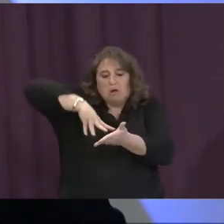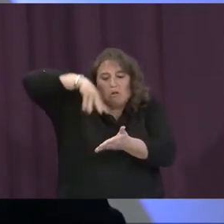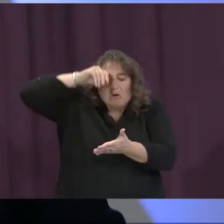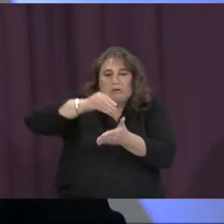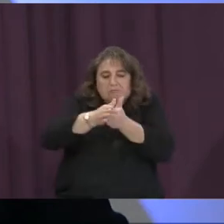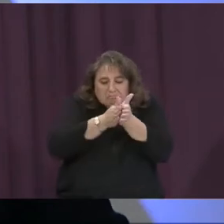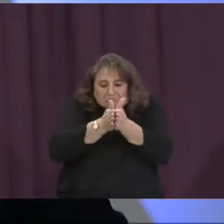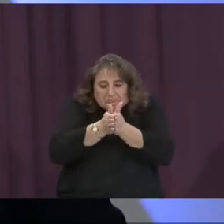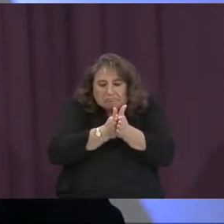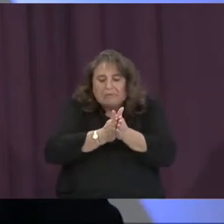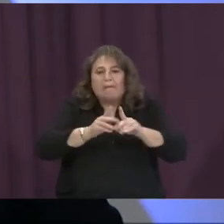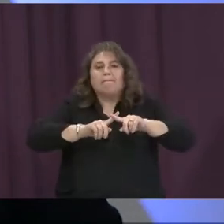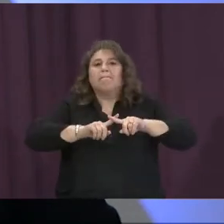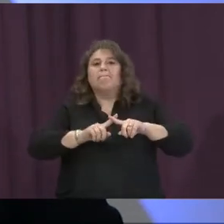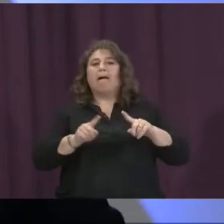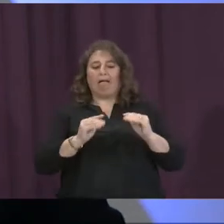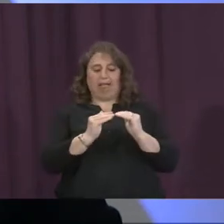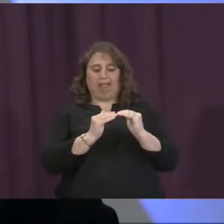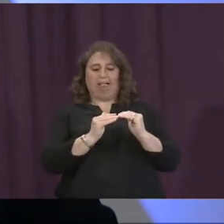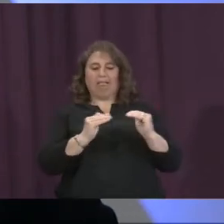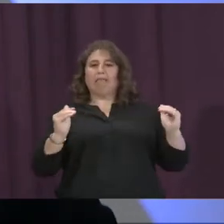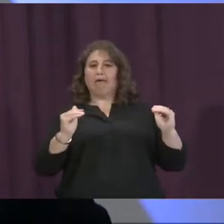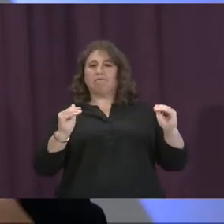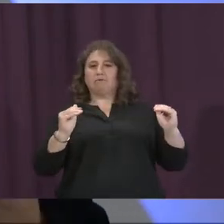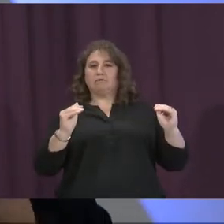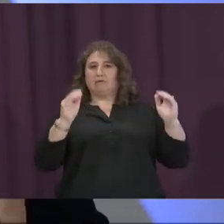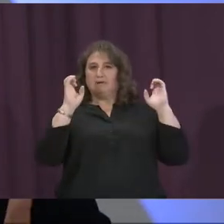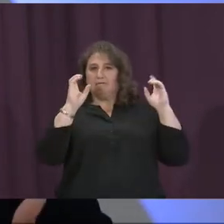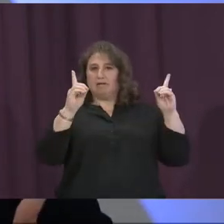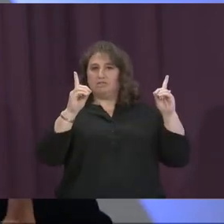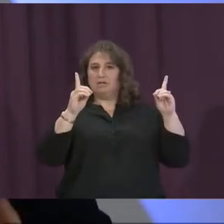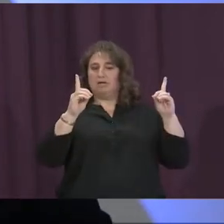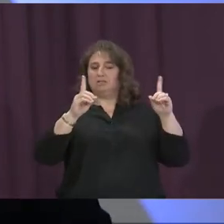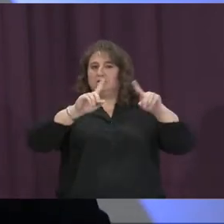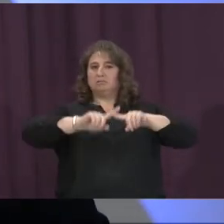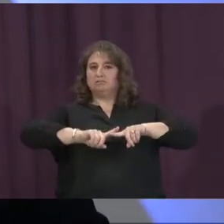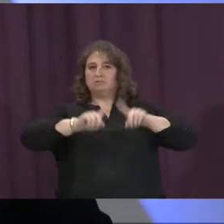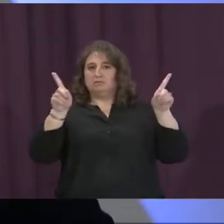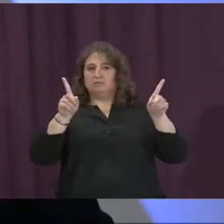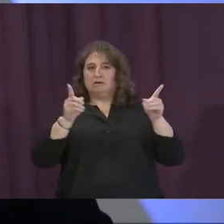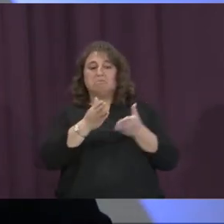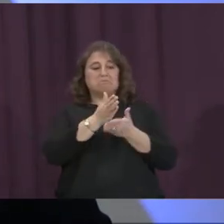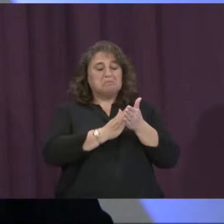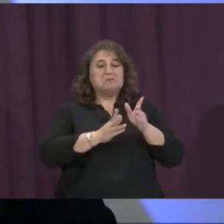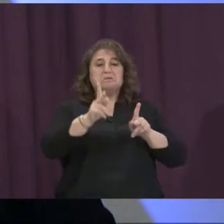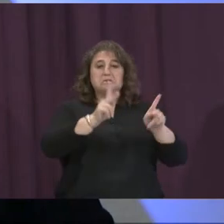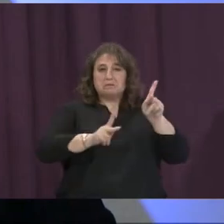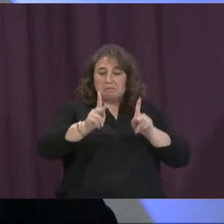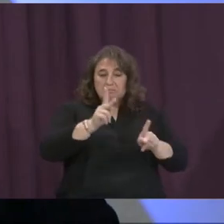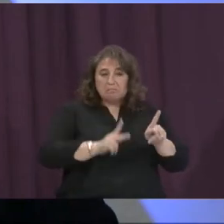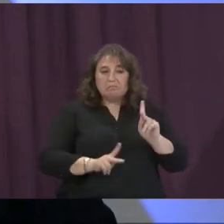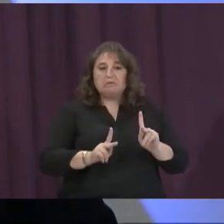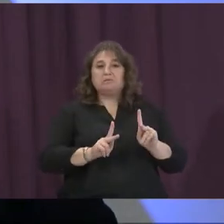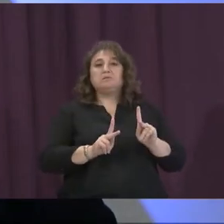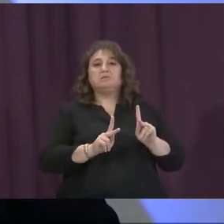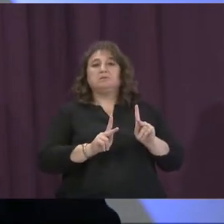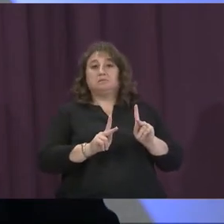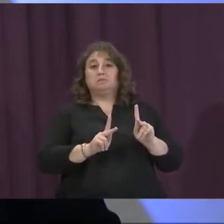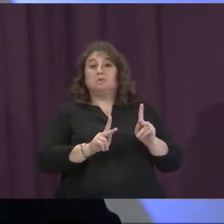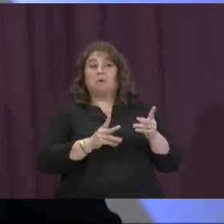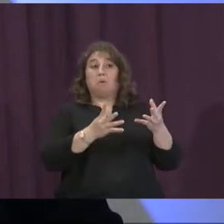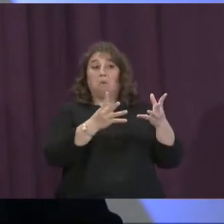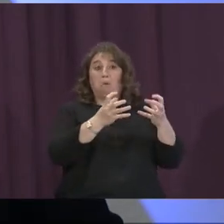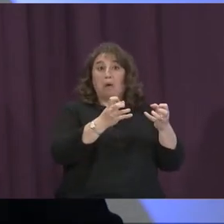levels of education, people have, uh, people have sought out higher levels of education, of education. Some people haven't.